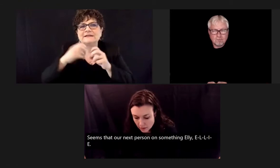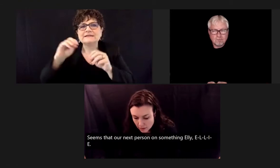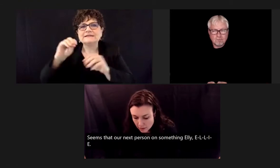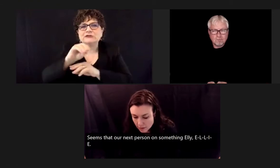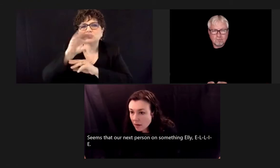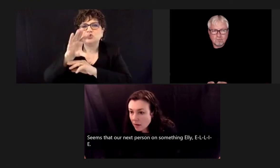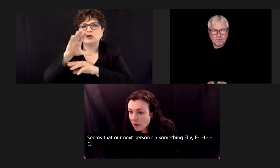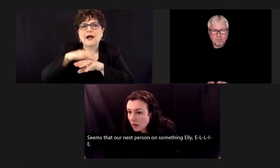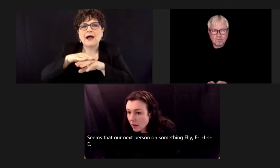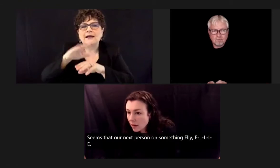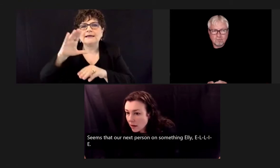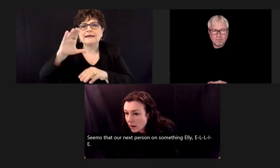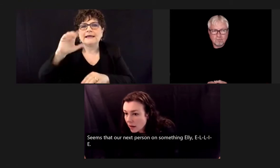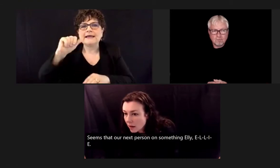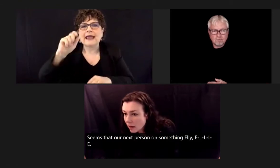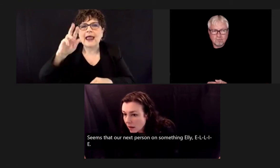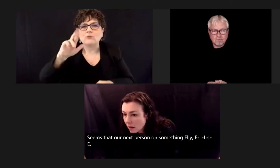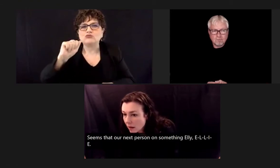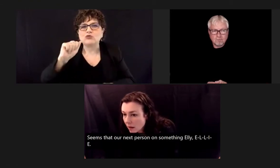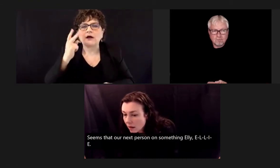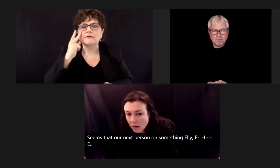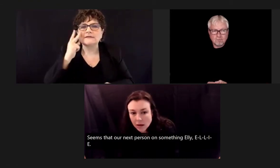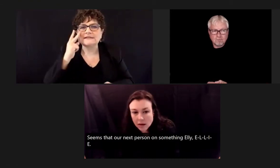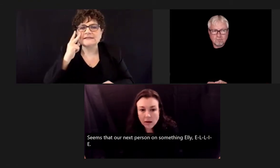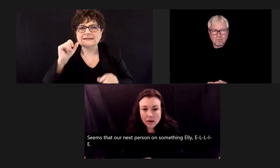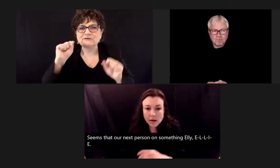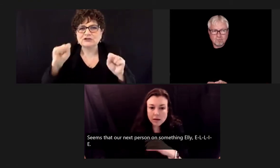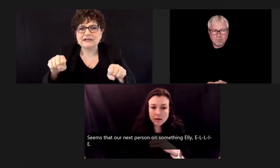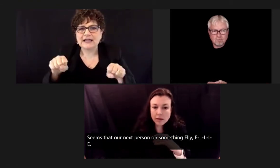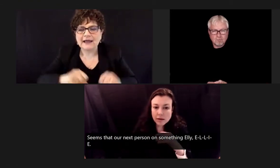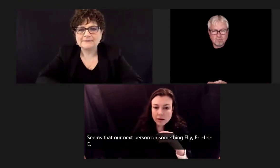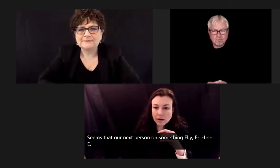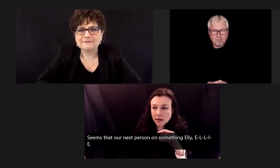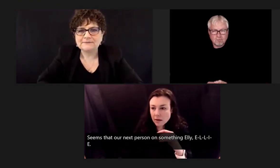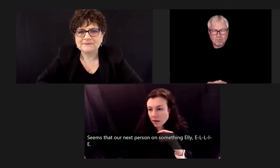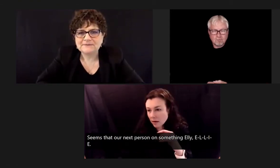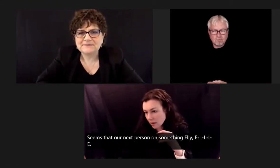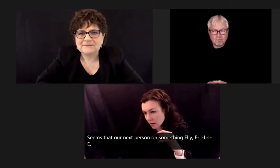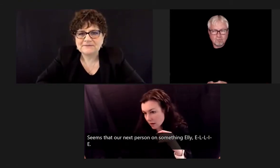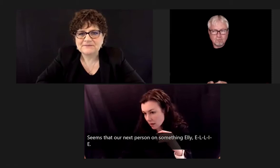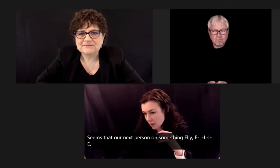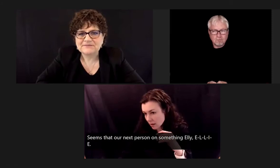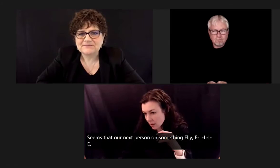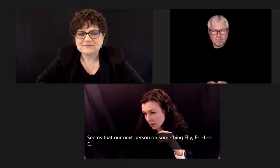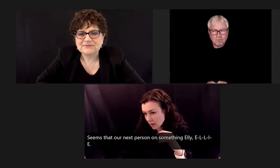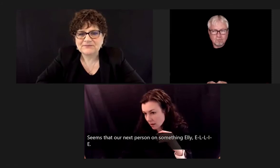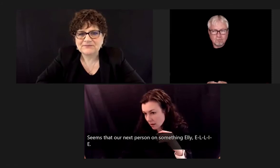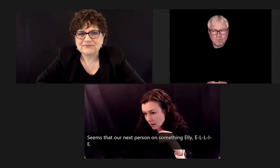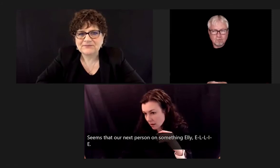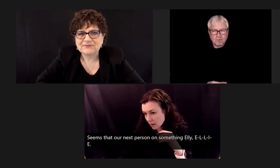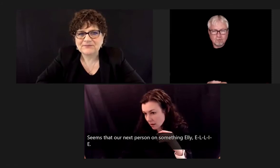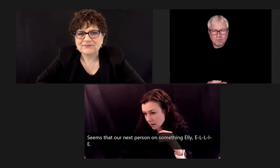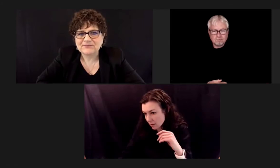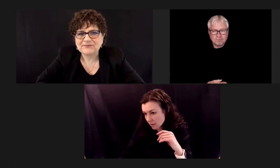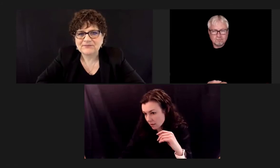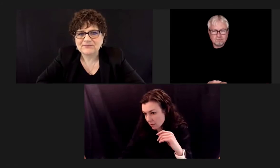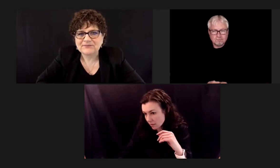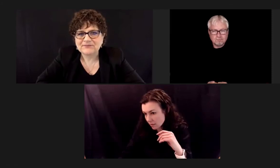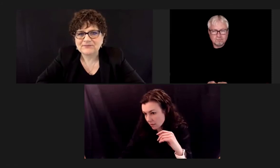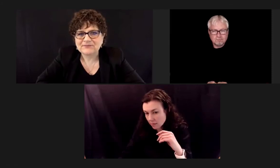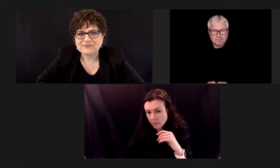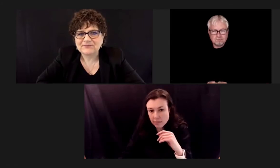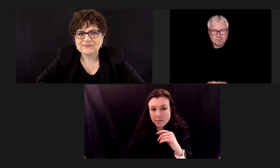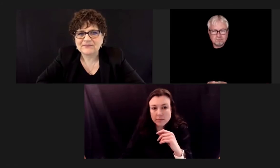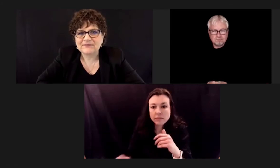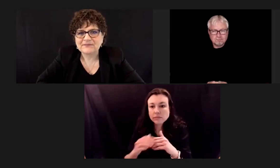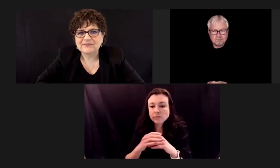Well, maybe there's some tech issues with getting Ellie's camera on. Let's see if Ellie is able to get their camera